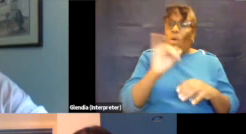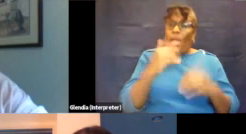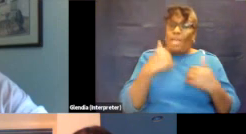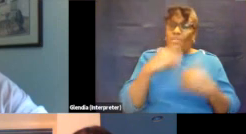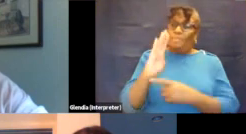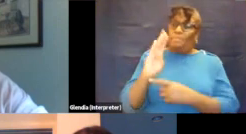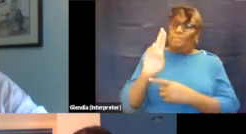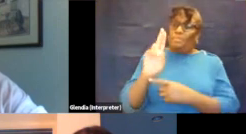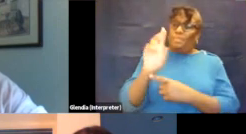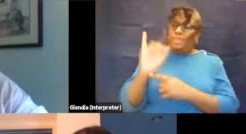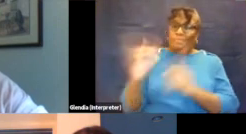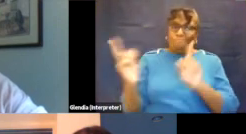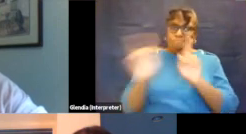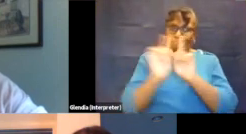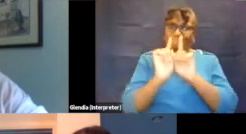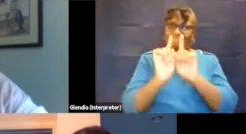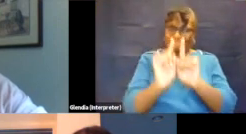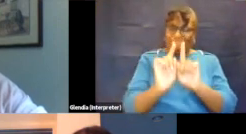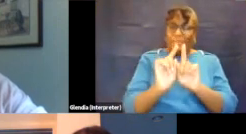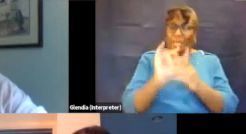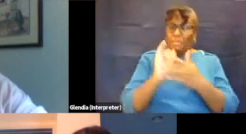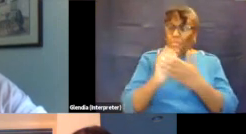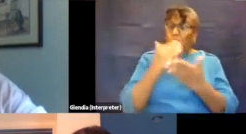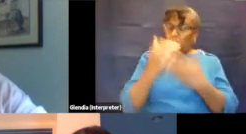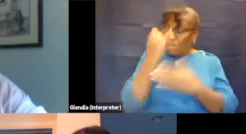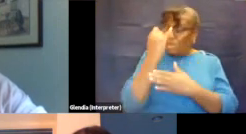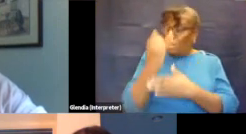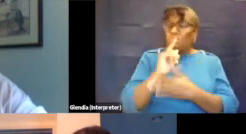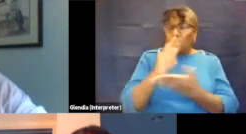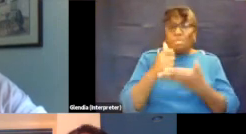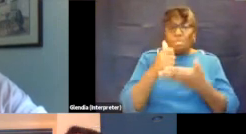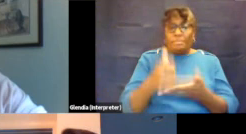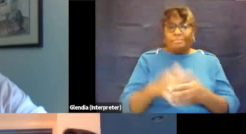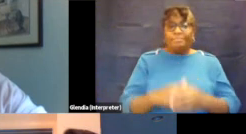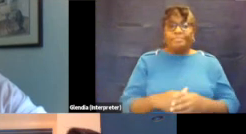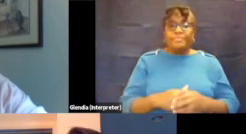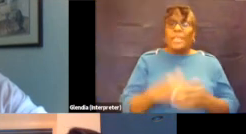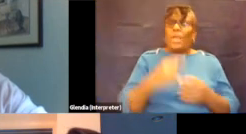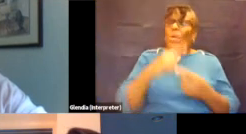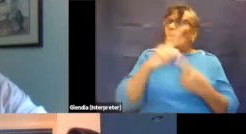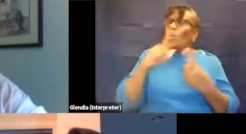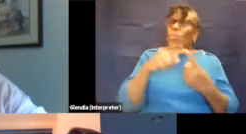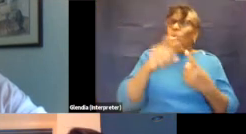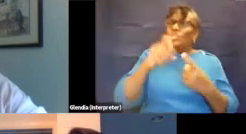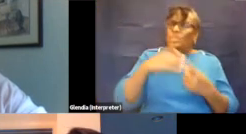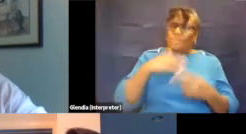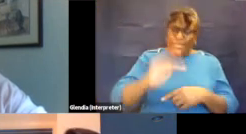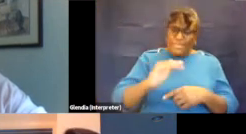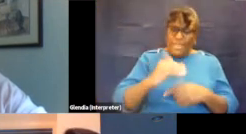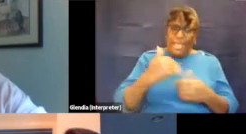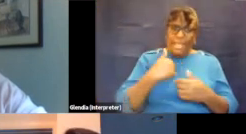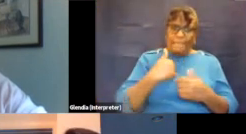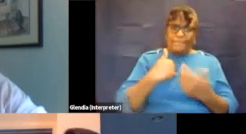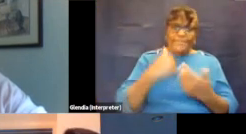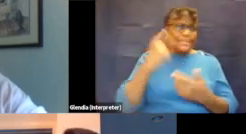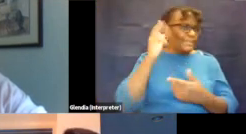idea or suggestion and helpful. When should my child wear hearing protection? So hearing aids have sound reduction and